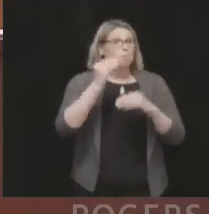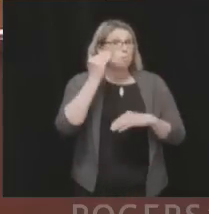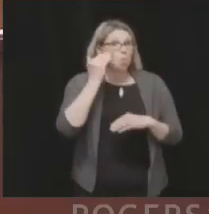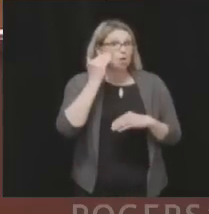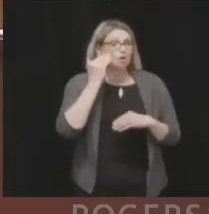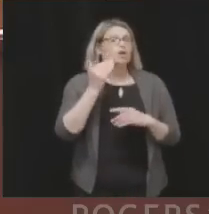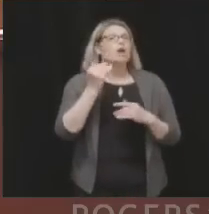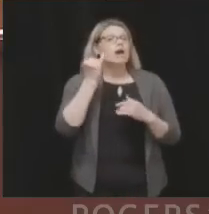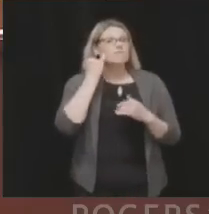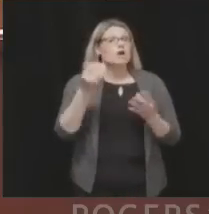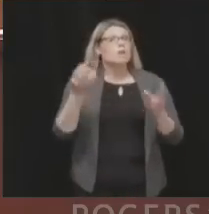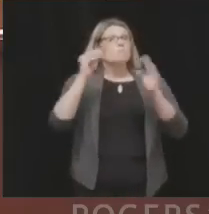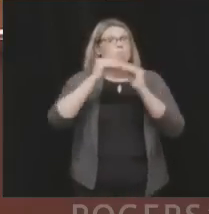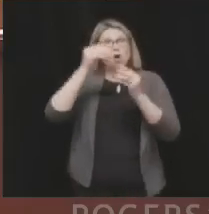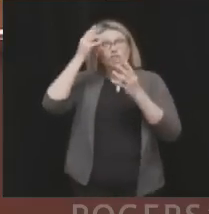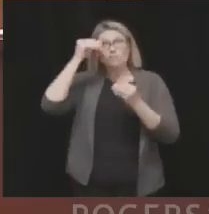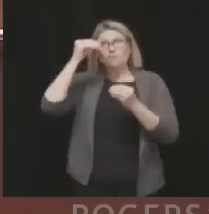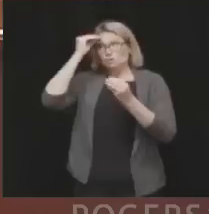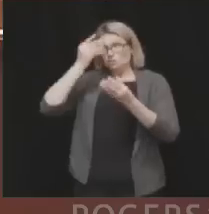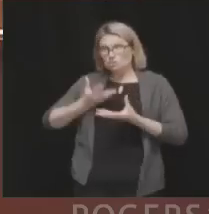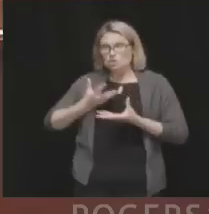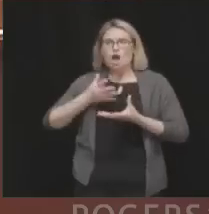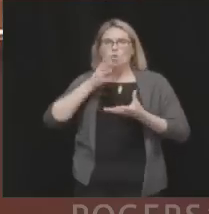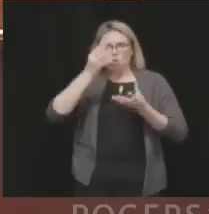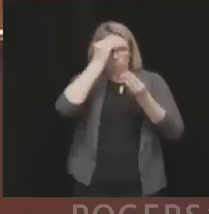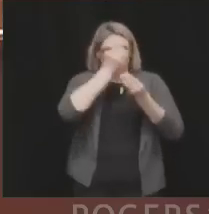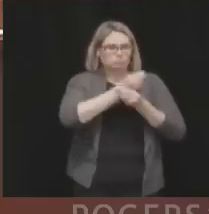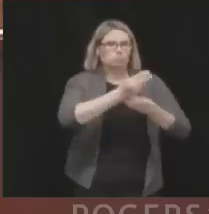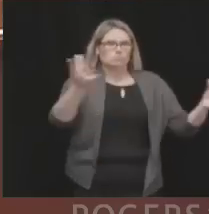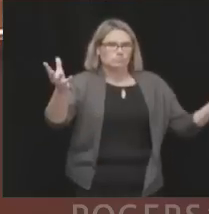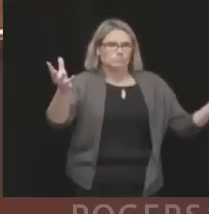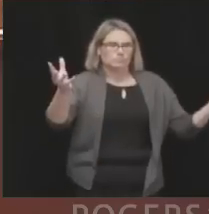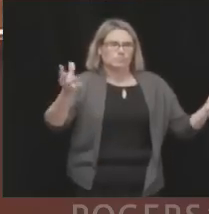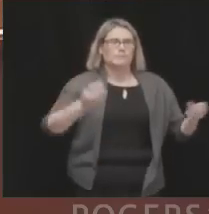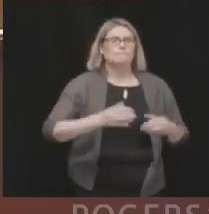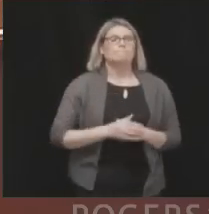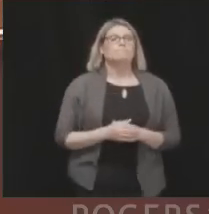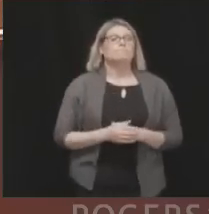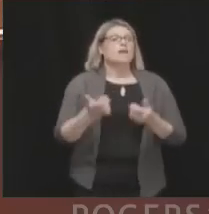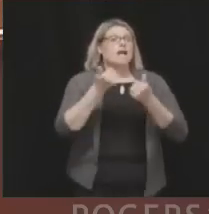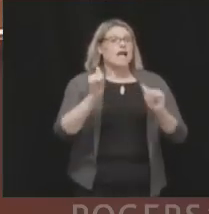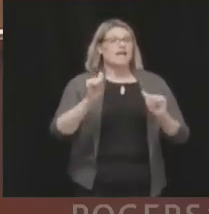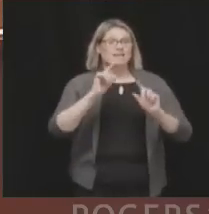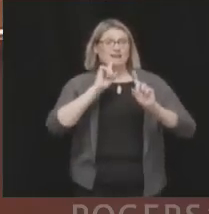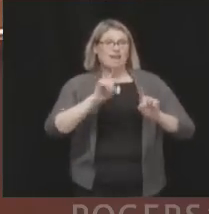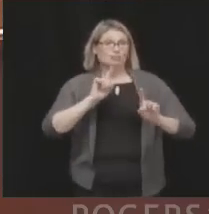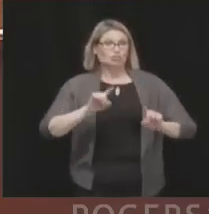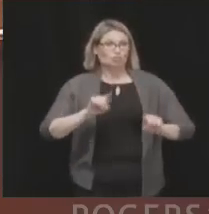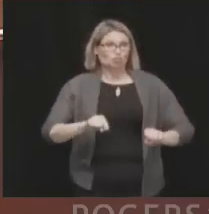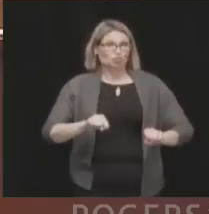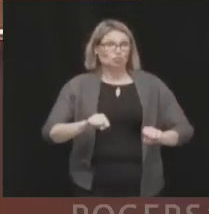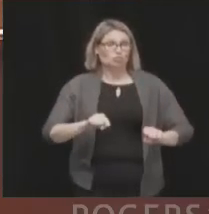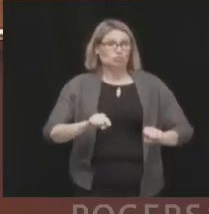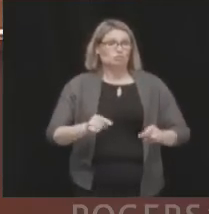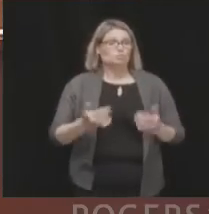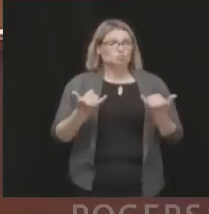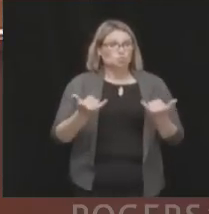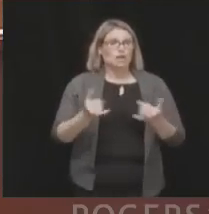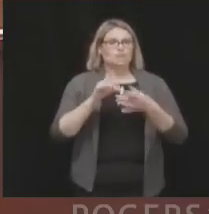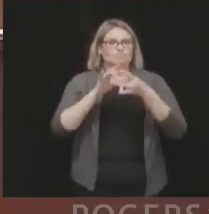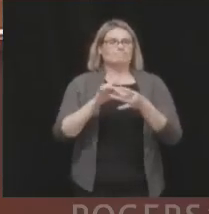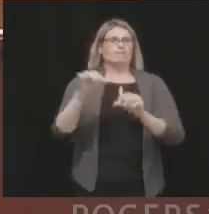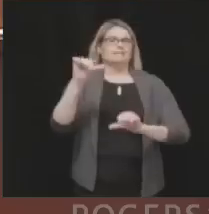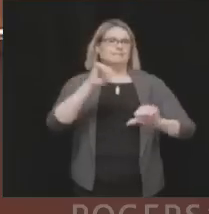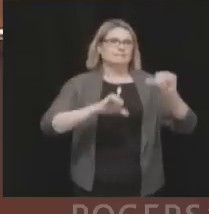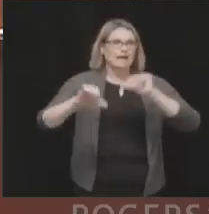virus. It may feel daunting when we talk about the weeks and months ahead. I understand that, but I